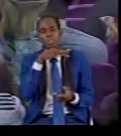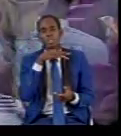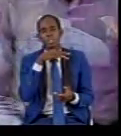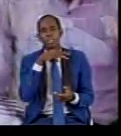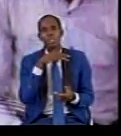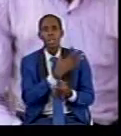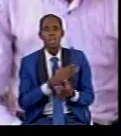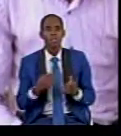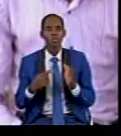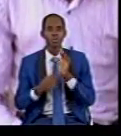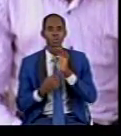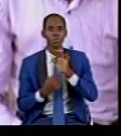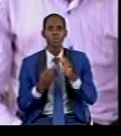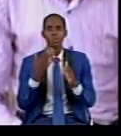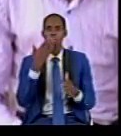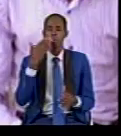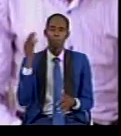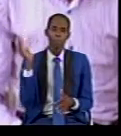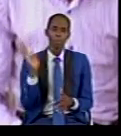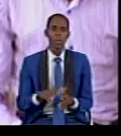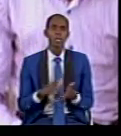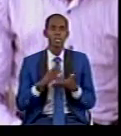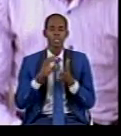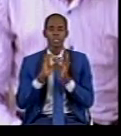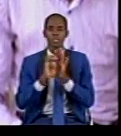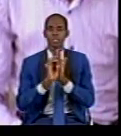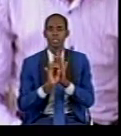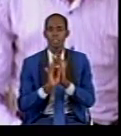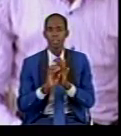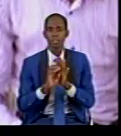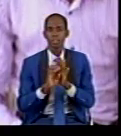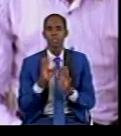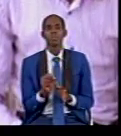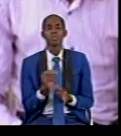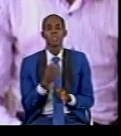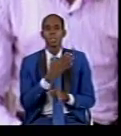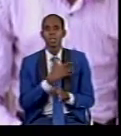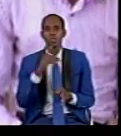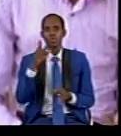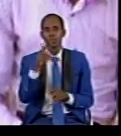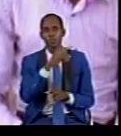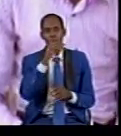bad example, and then you remember what we have